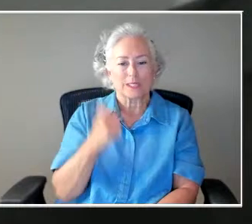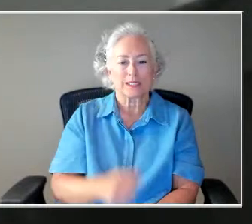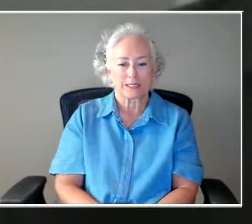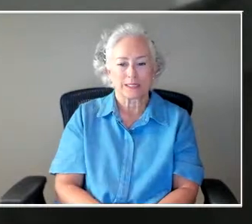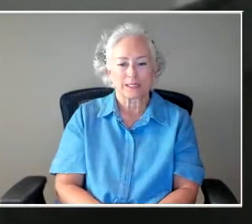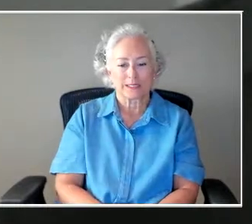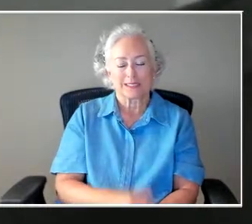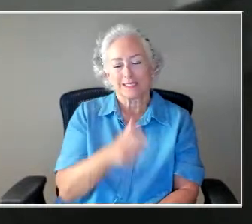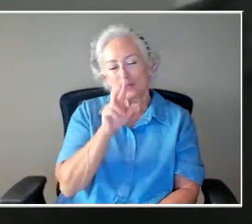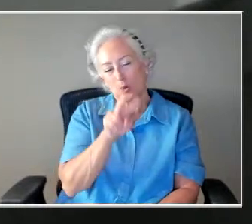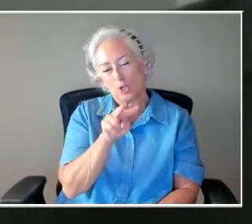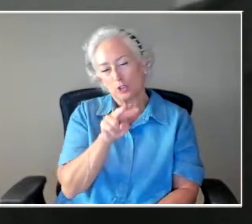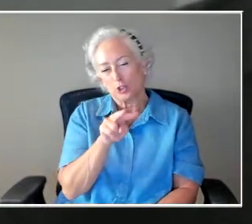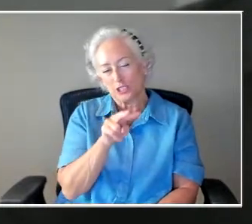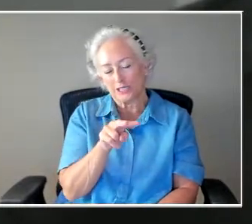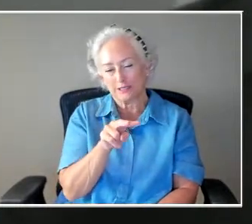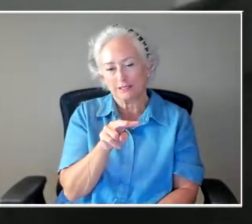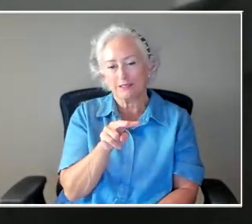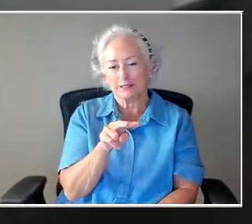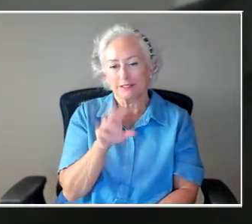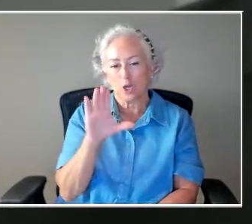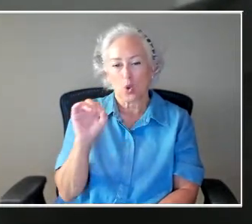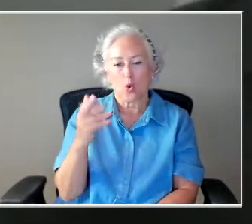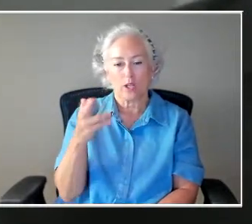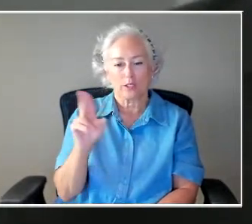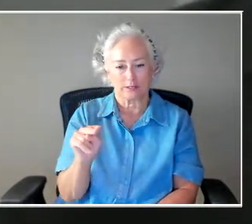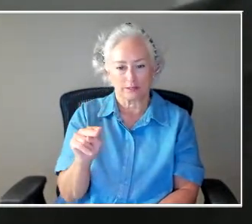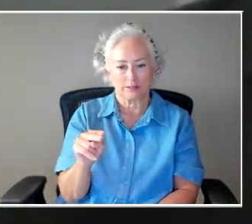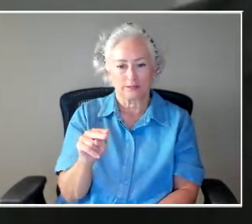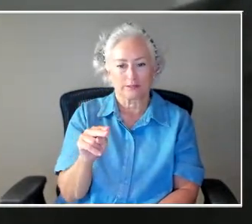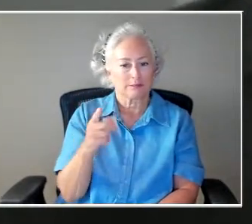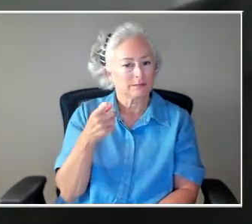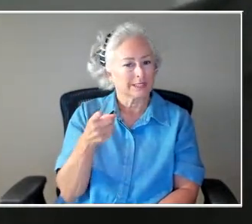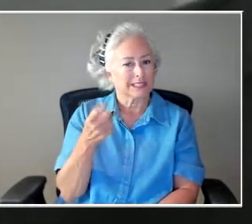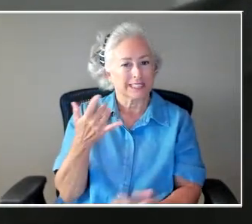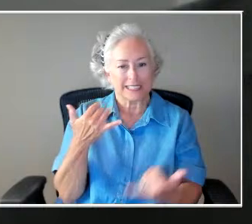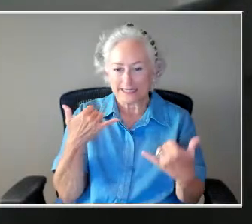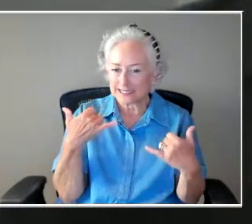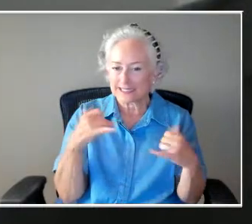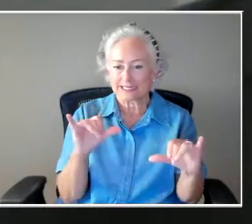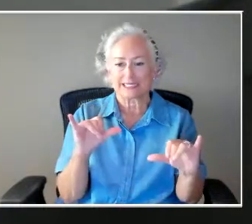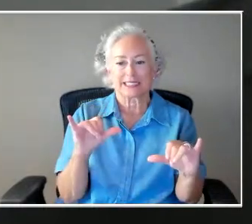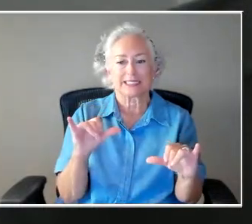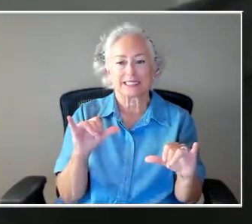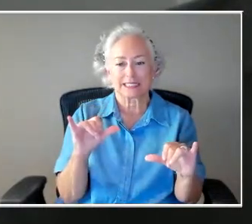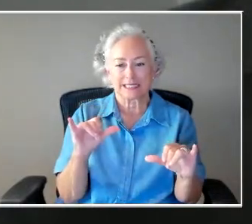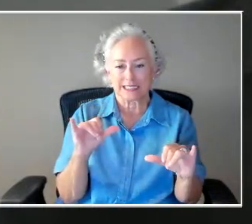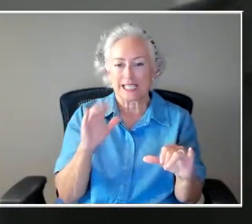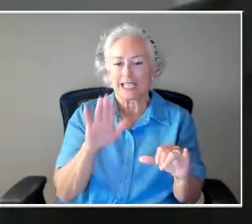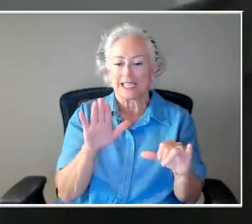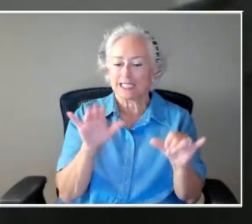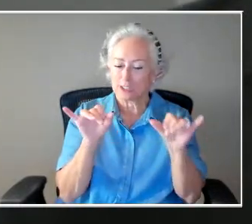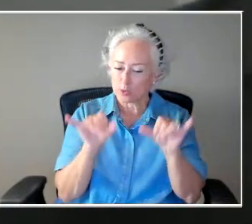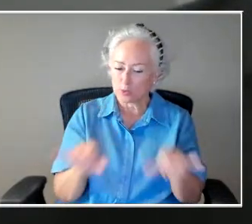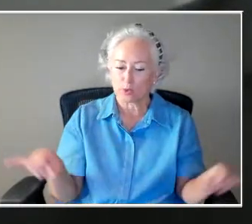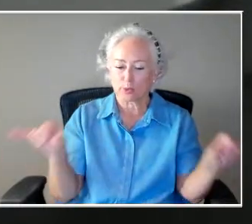watching him, and he still does it. He still has his arm routine that he has from Jake, and he still is working on